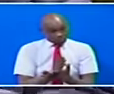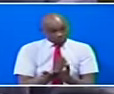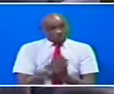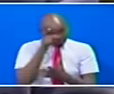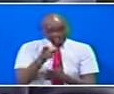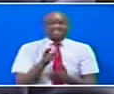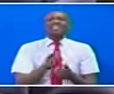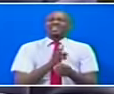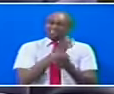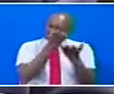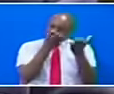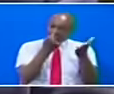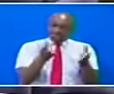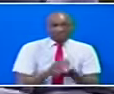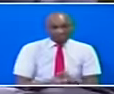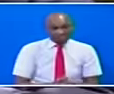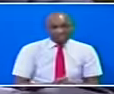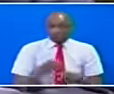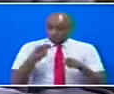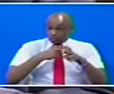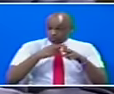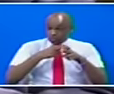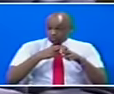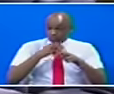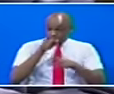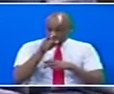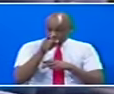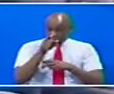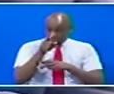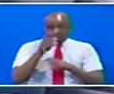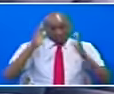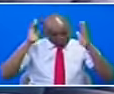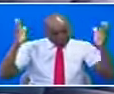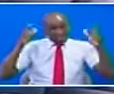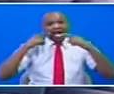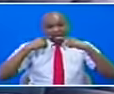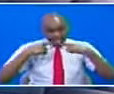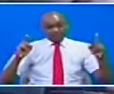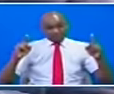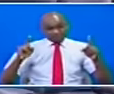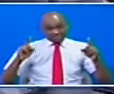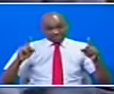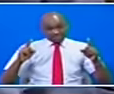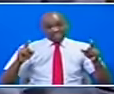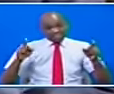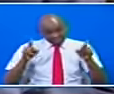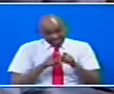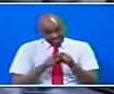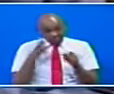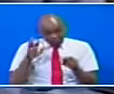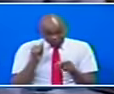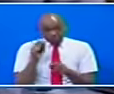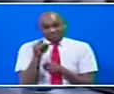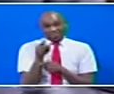it is reality, and very soon the big announcement, just like the smoke from the